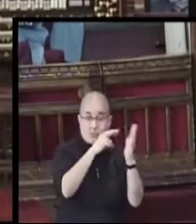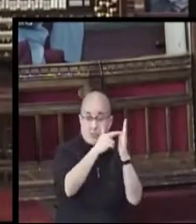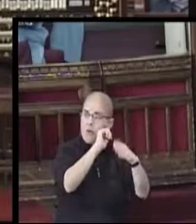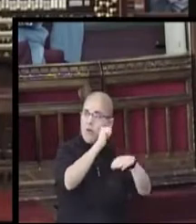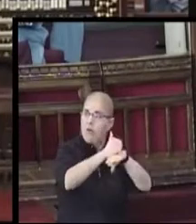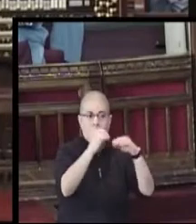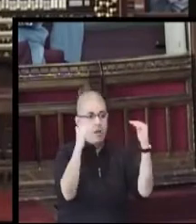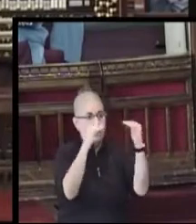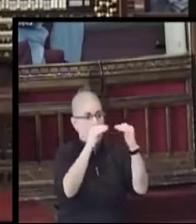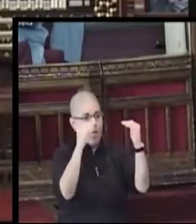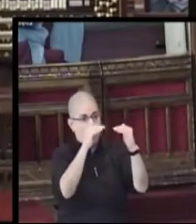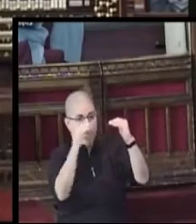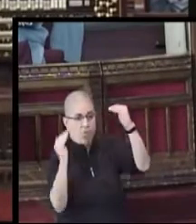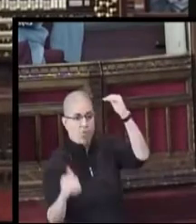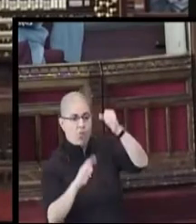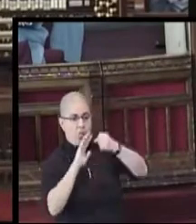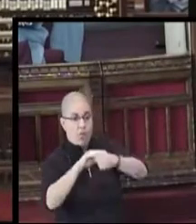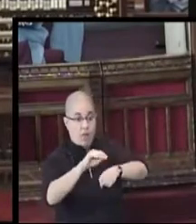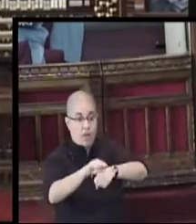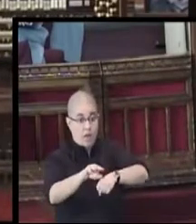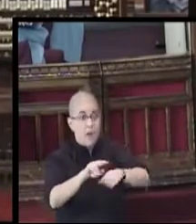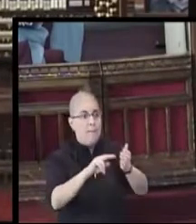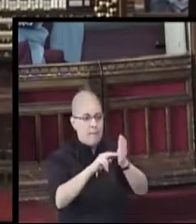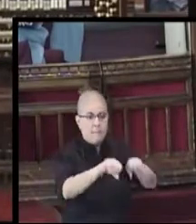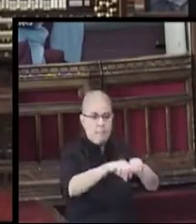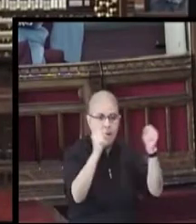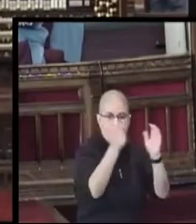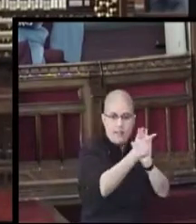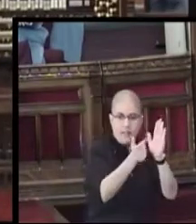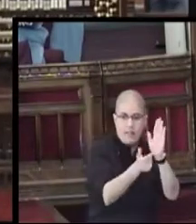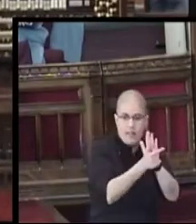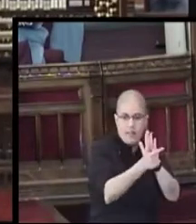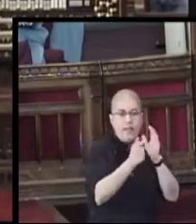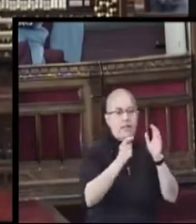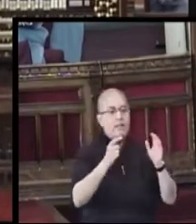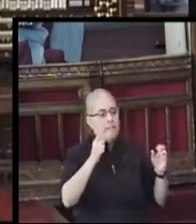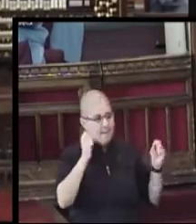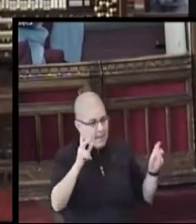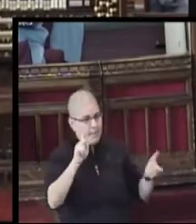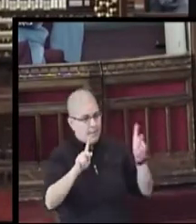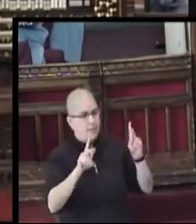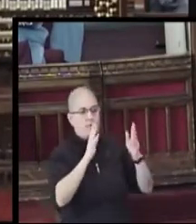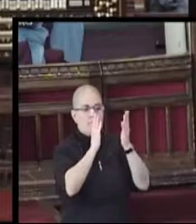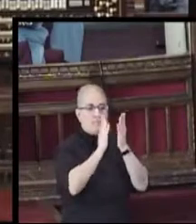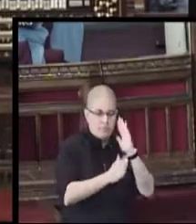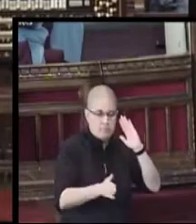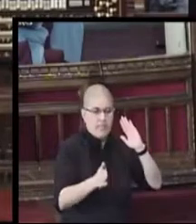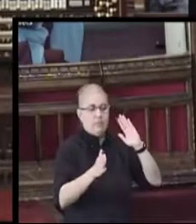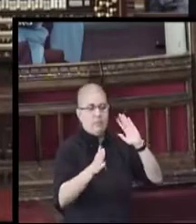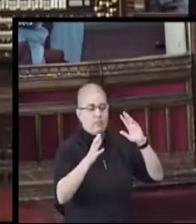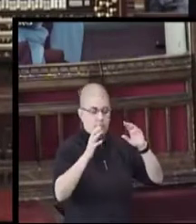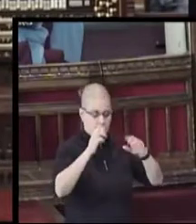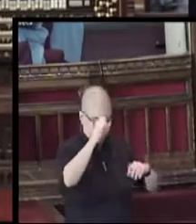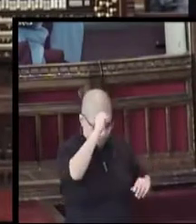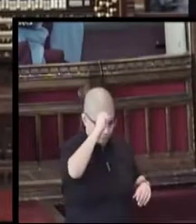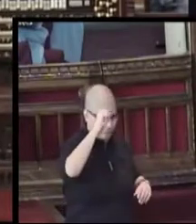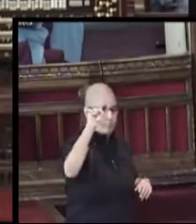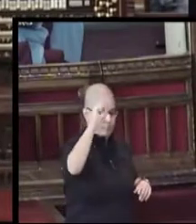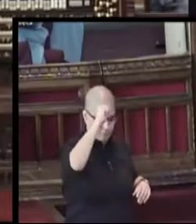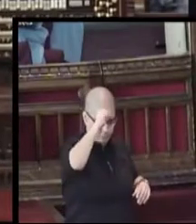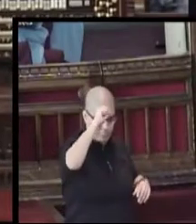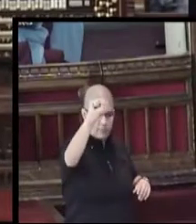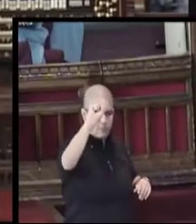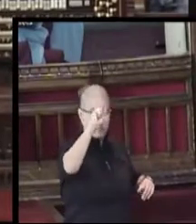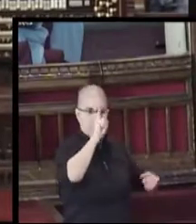civil disobedience has been a just tool used by many faith communities down through the centuries